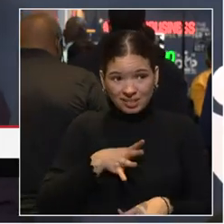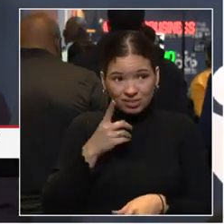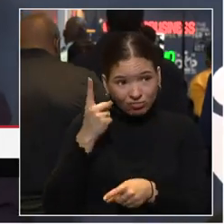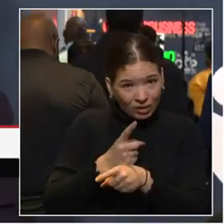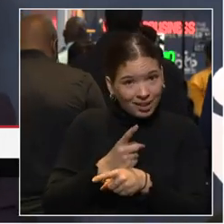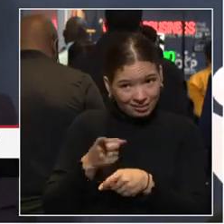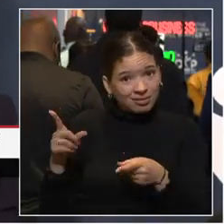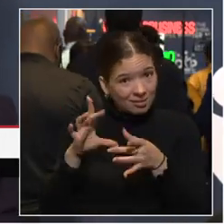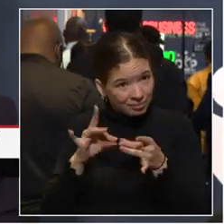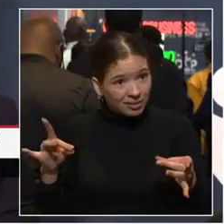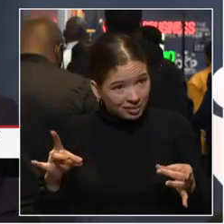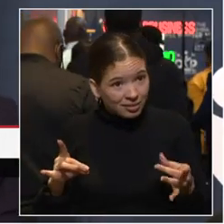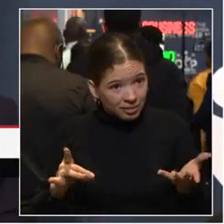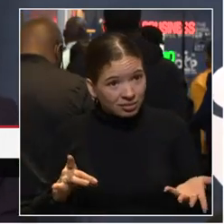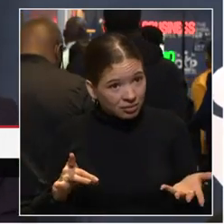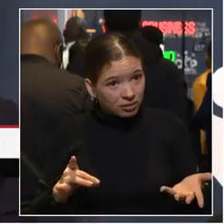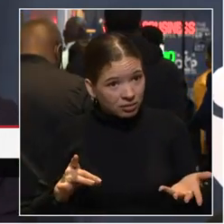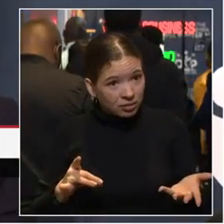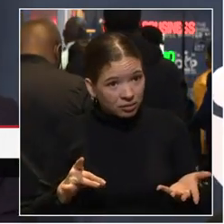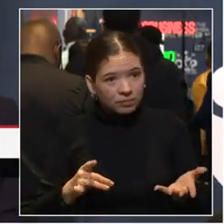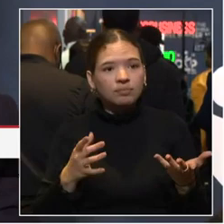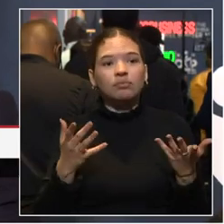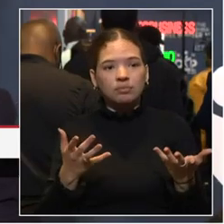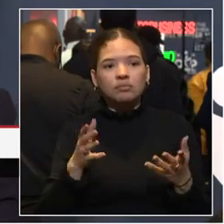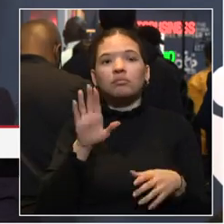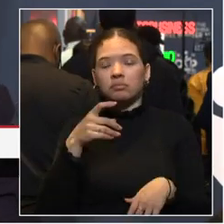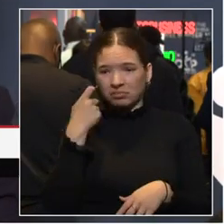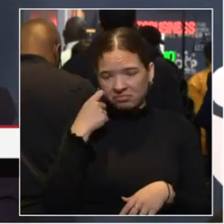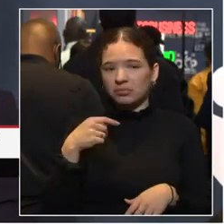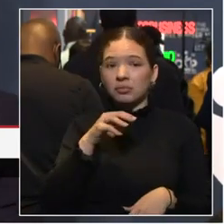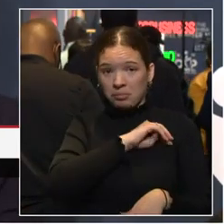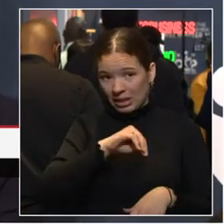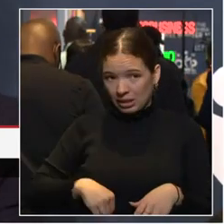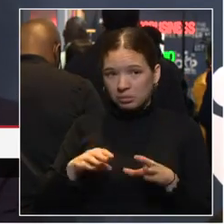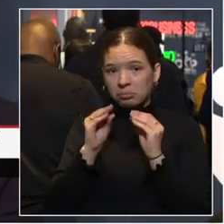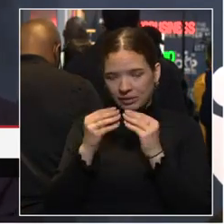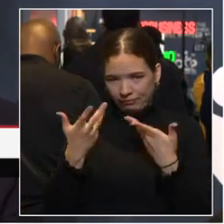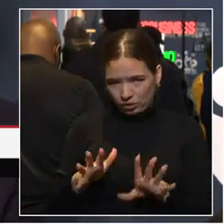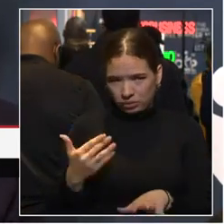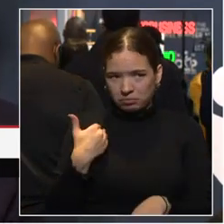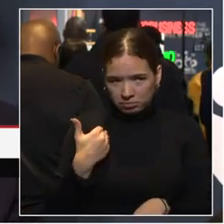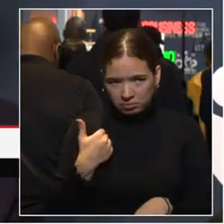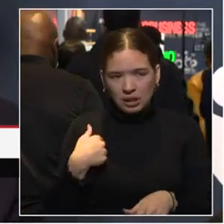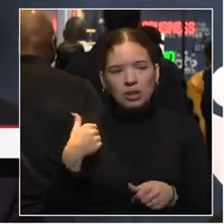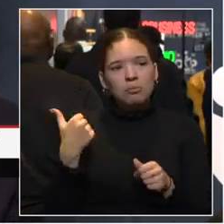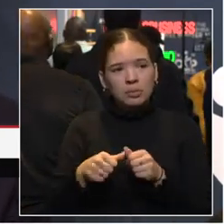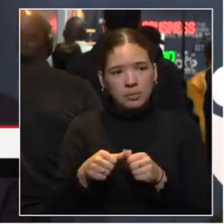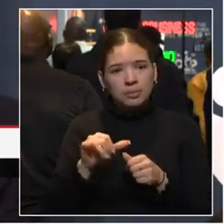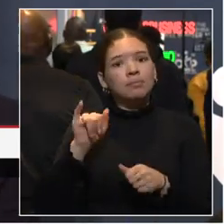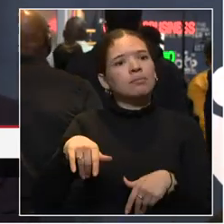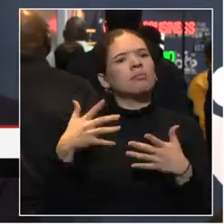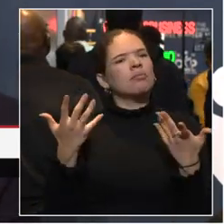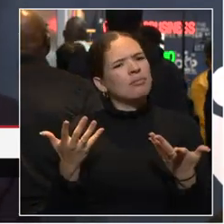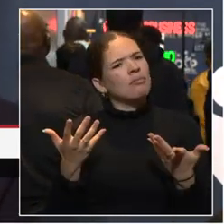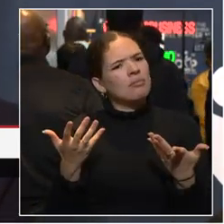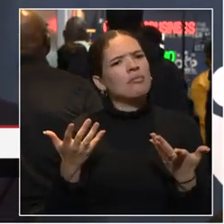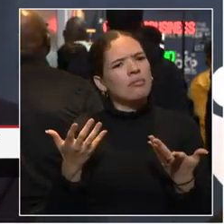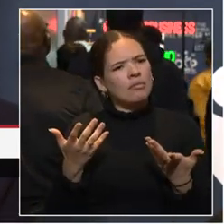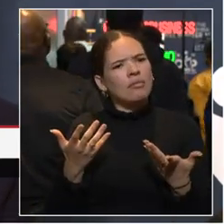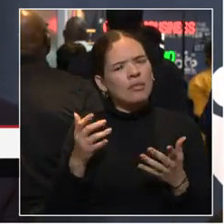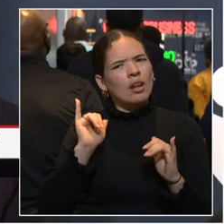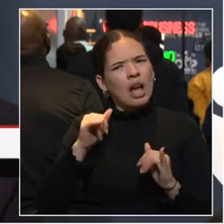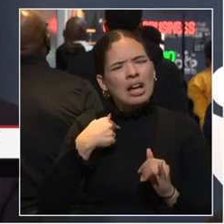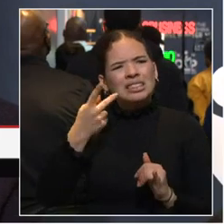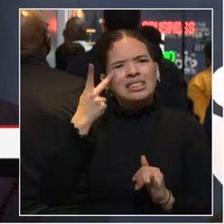conference of mayors that was held here in Washington recently. Right. And there are literally cities that are starting to say, oh, we should have a